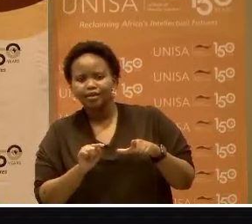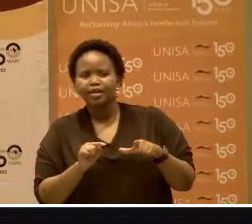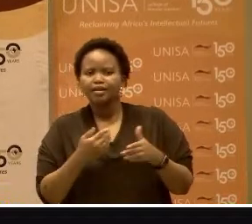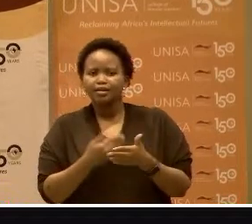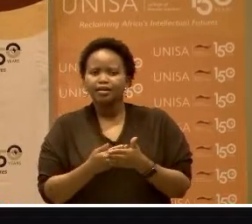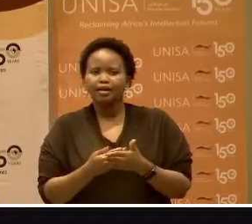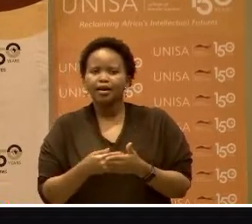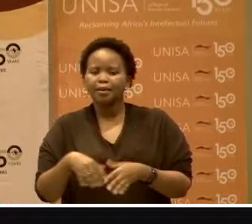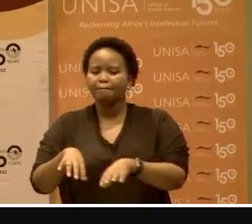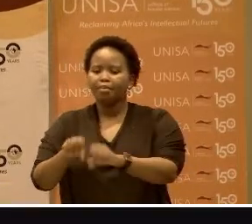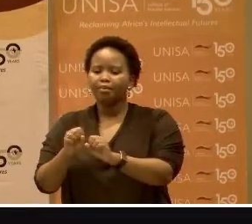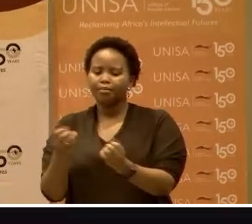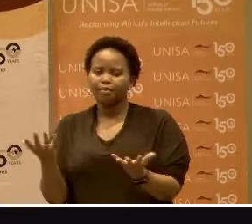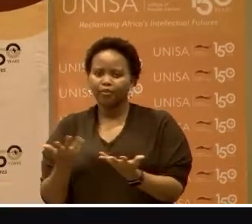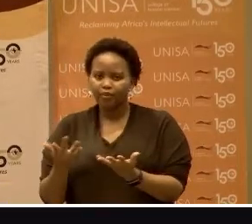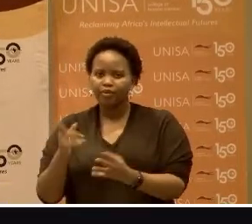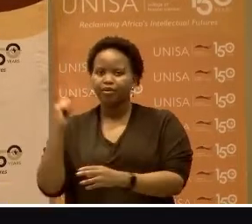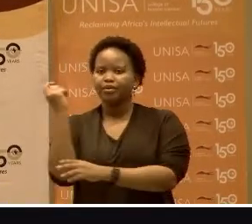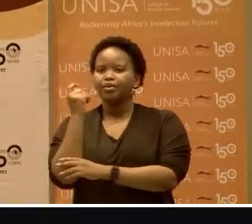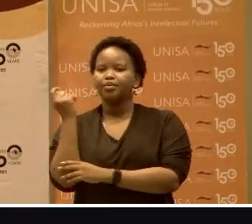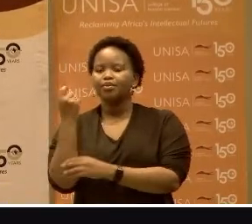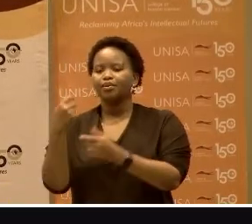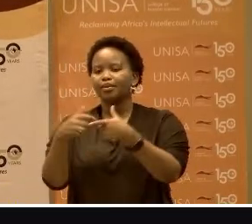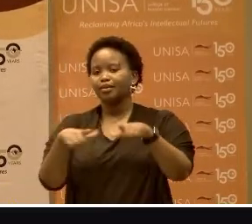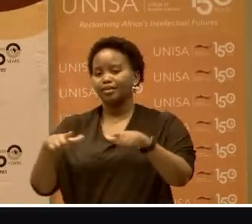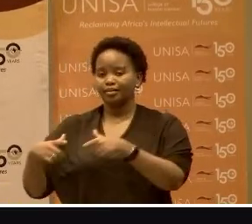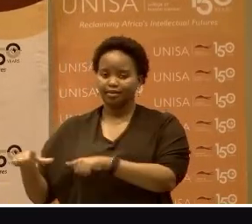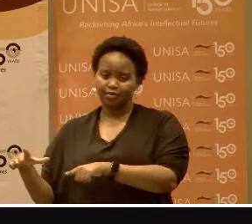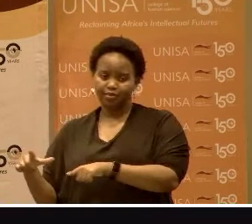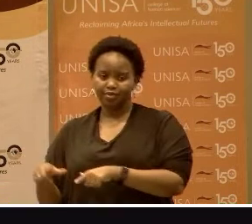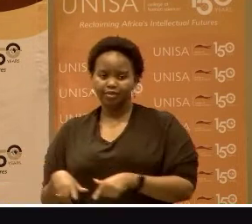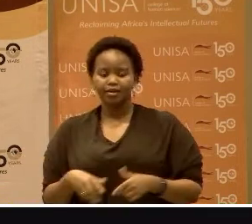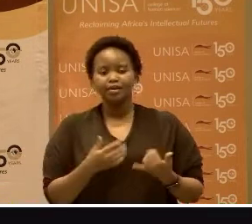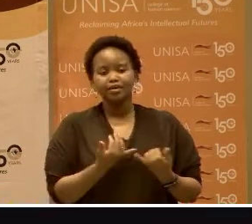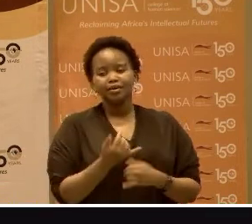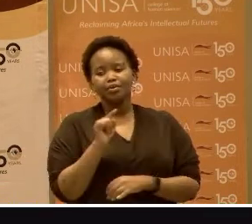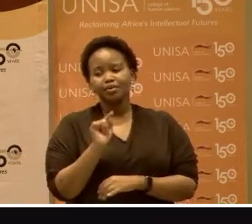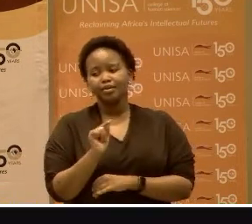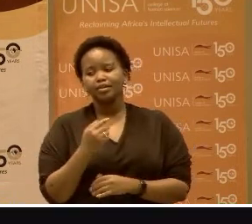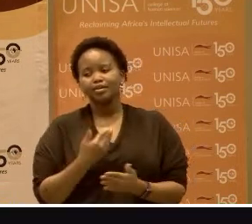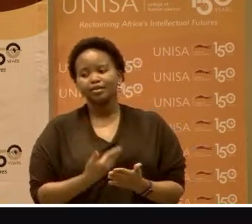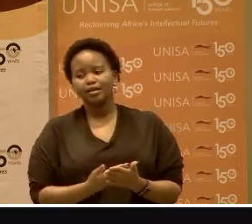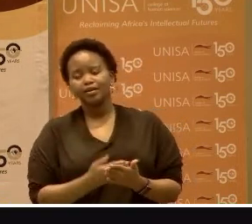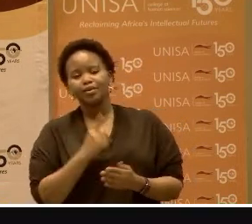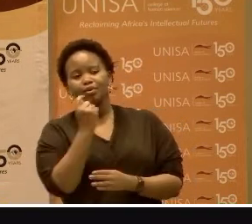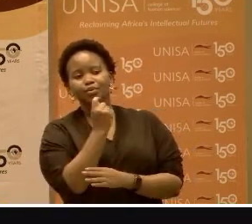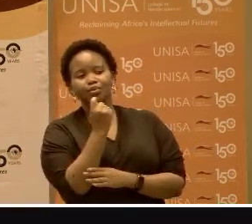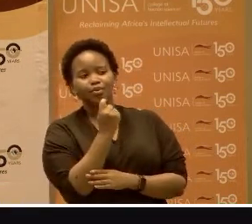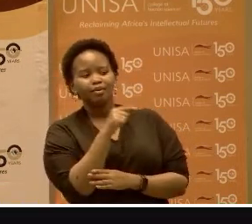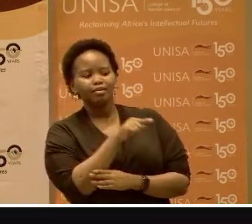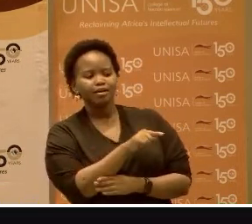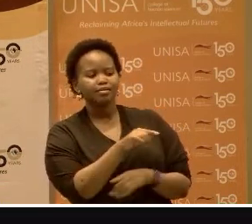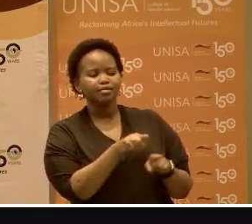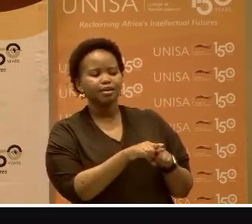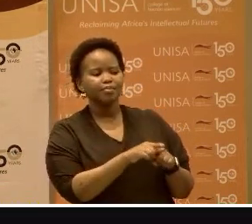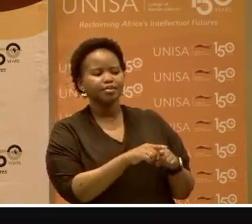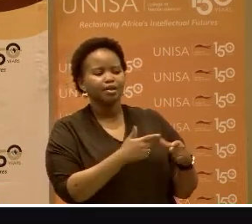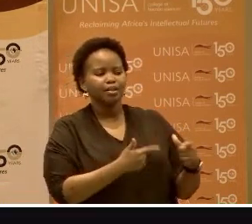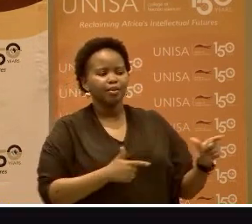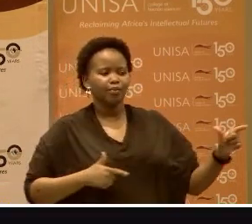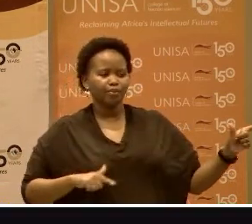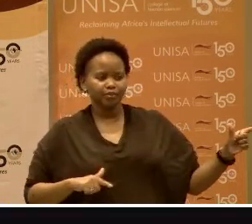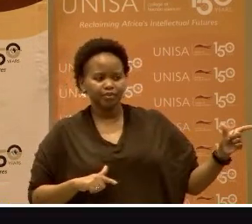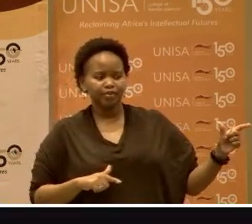So, preserving and promoting indigenous languages can foster a global community that values linguistic diversity